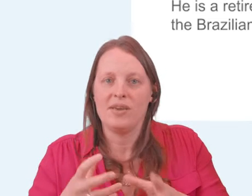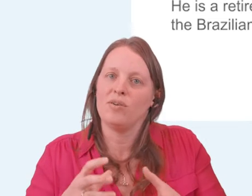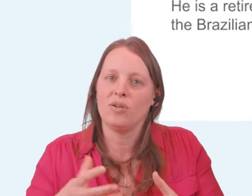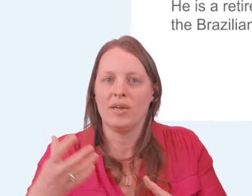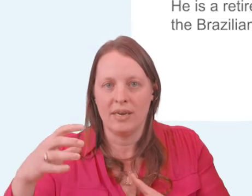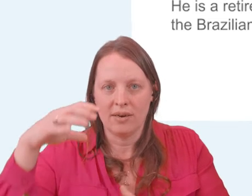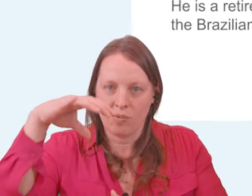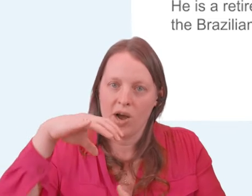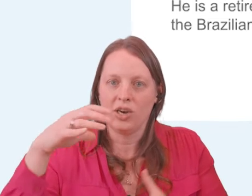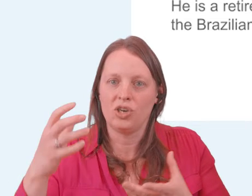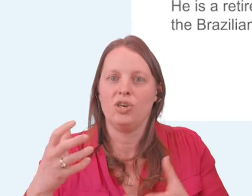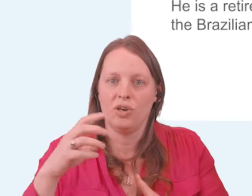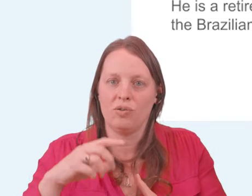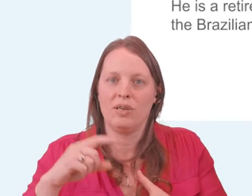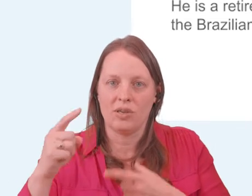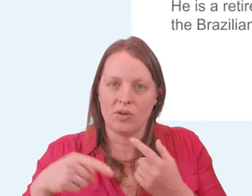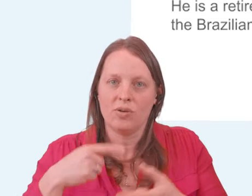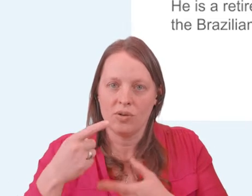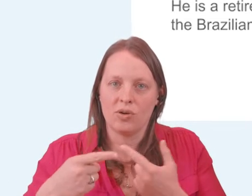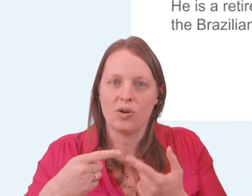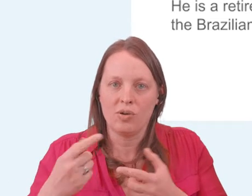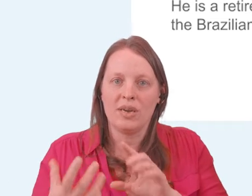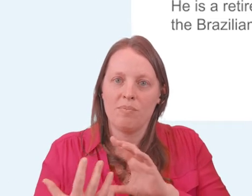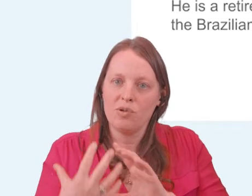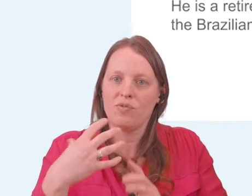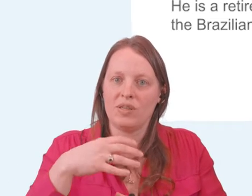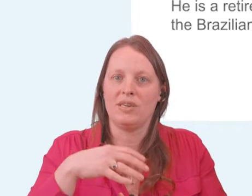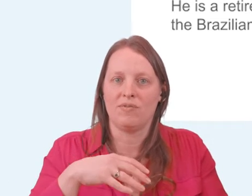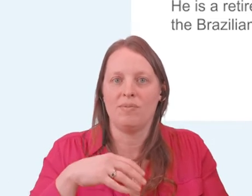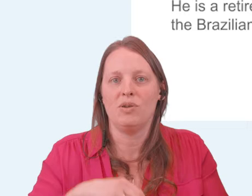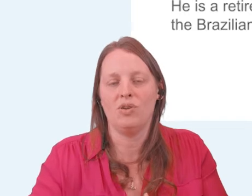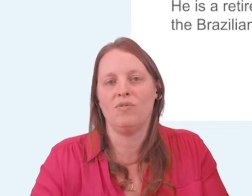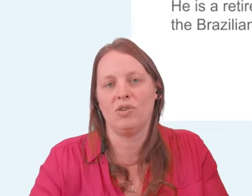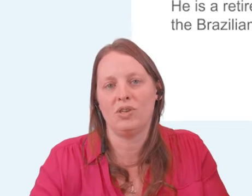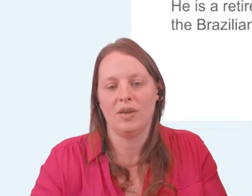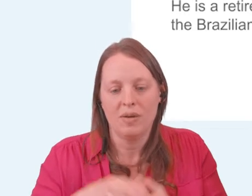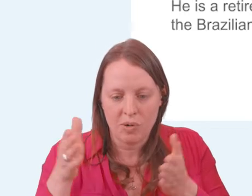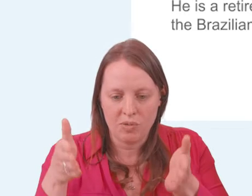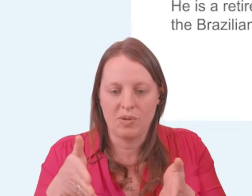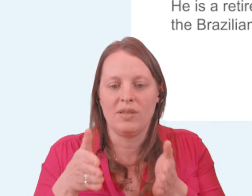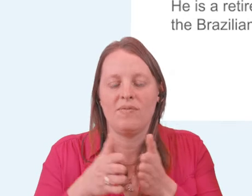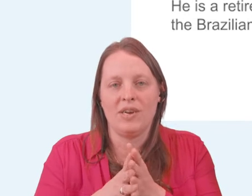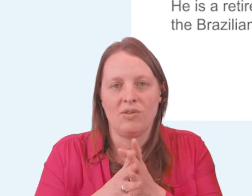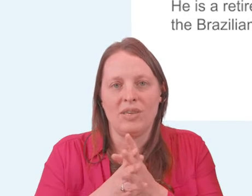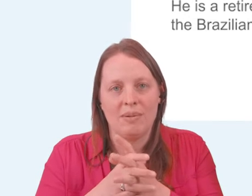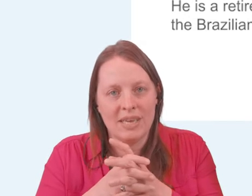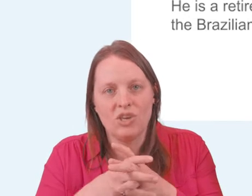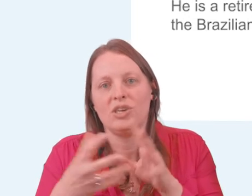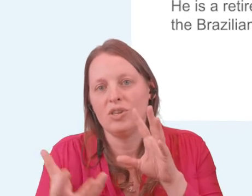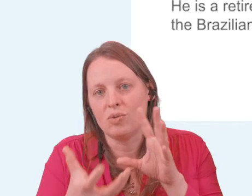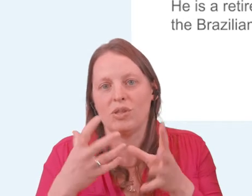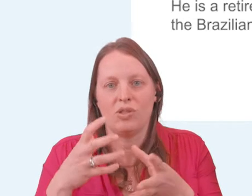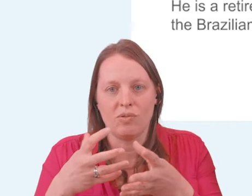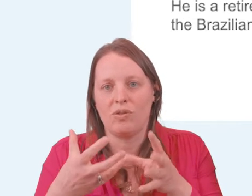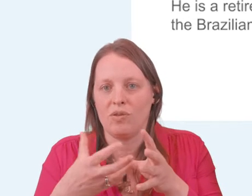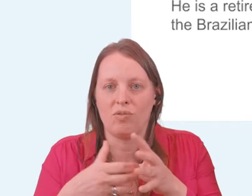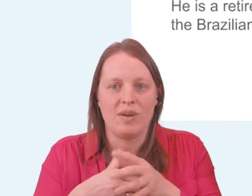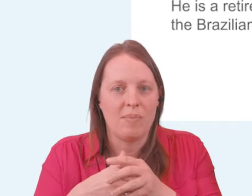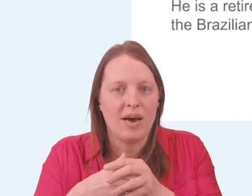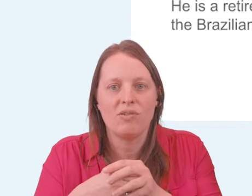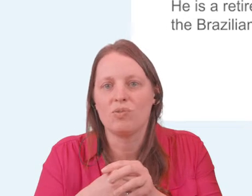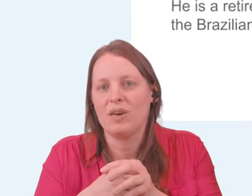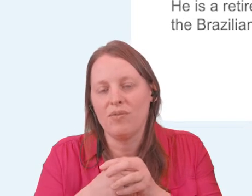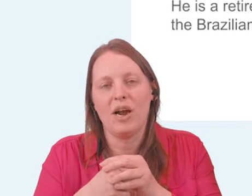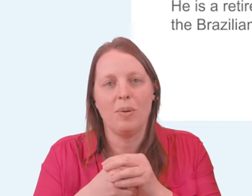and feel and watch, these otoconia move with these different maneuvers, both with the video simulations, with